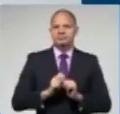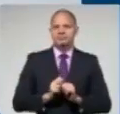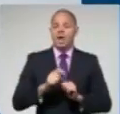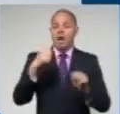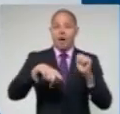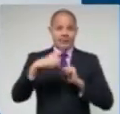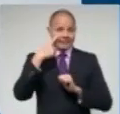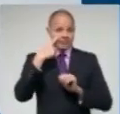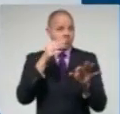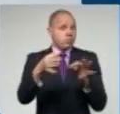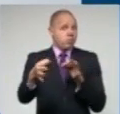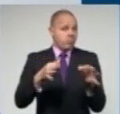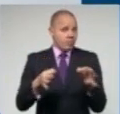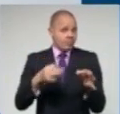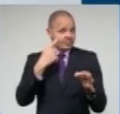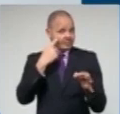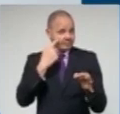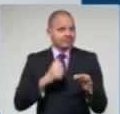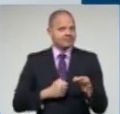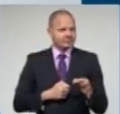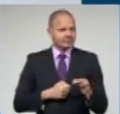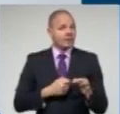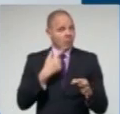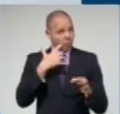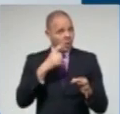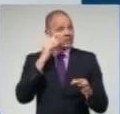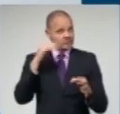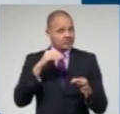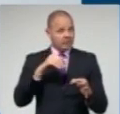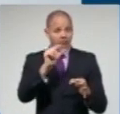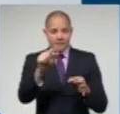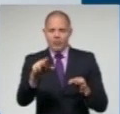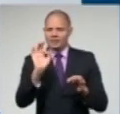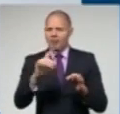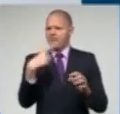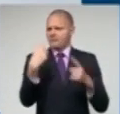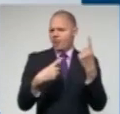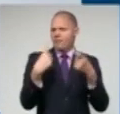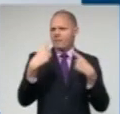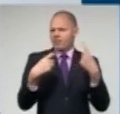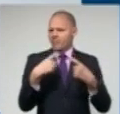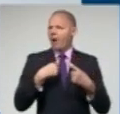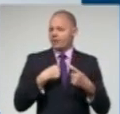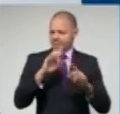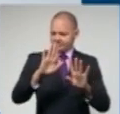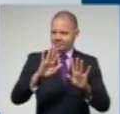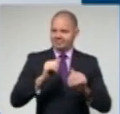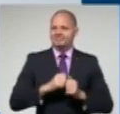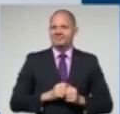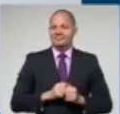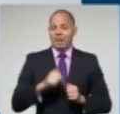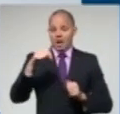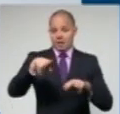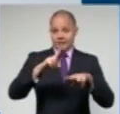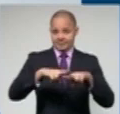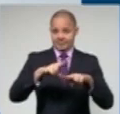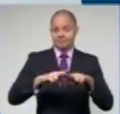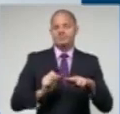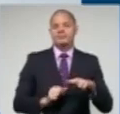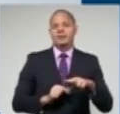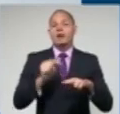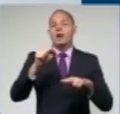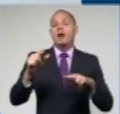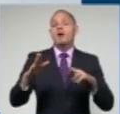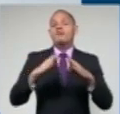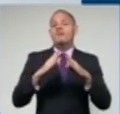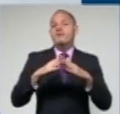cases belong 3 to Centro Habana, and 2 are from Boyeros. In Ciego de Ávila, the 26 patients